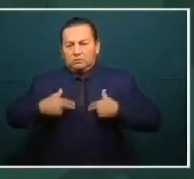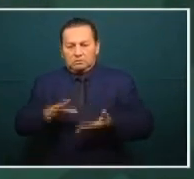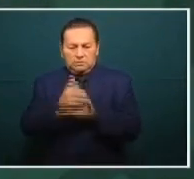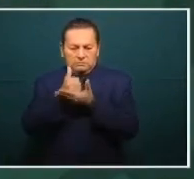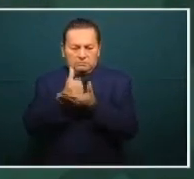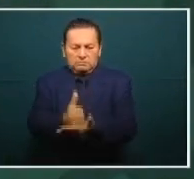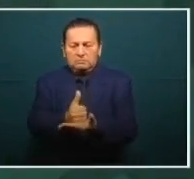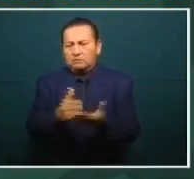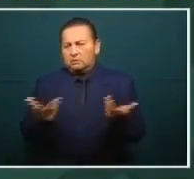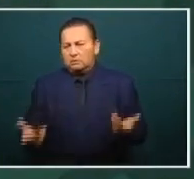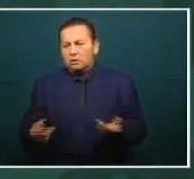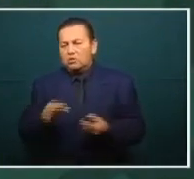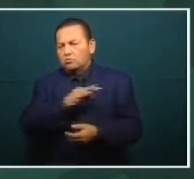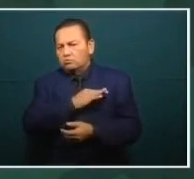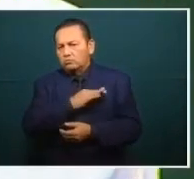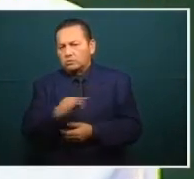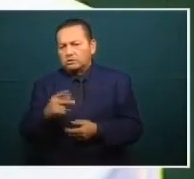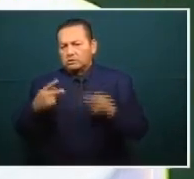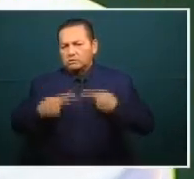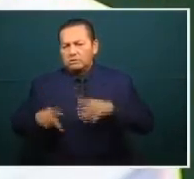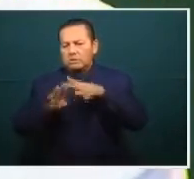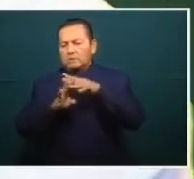human to attend to the causes.